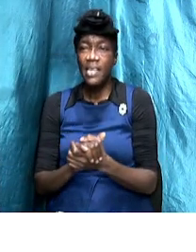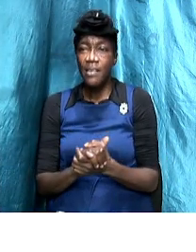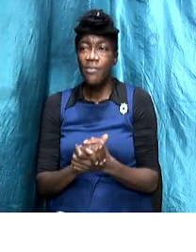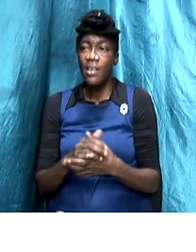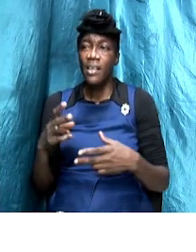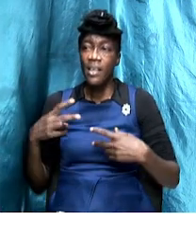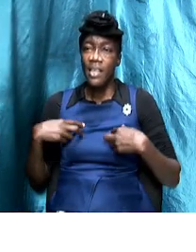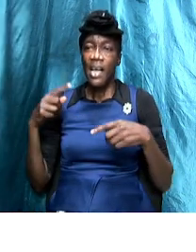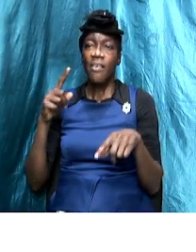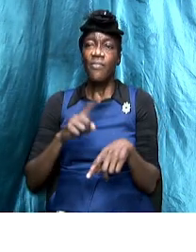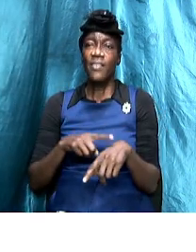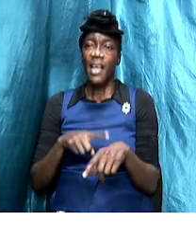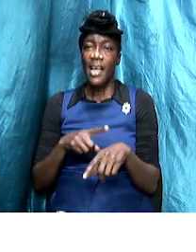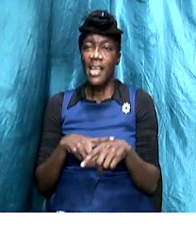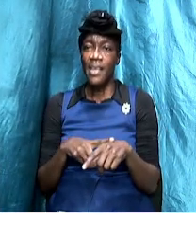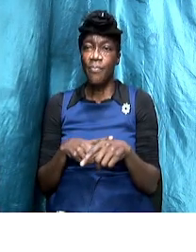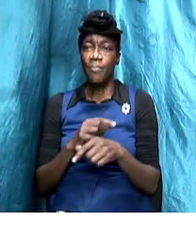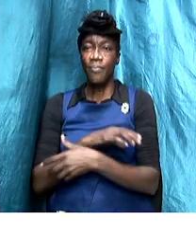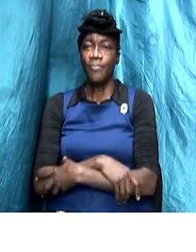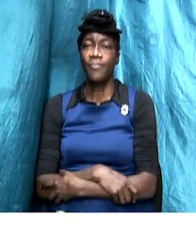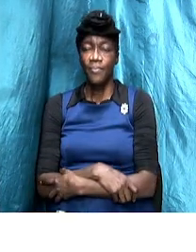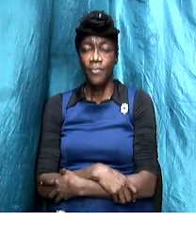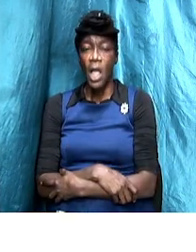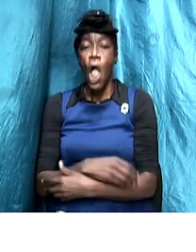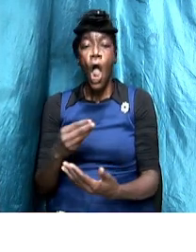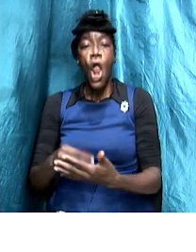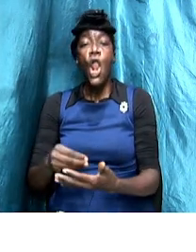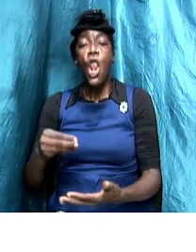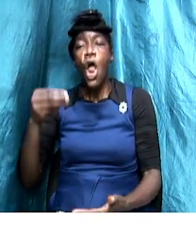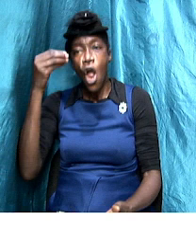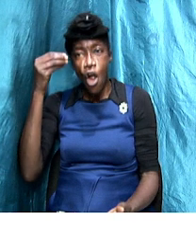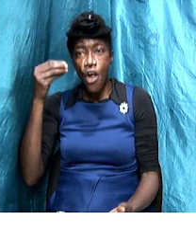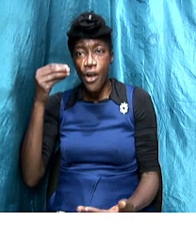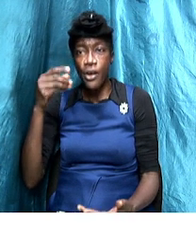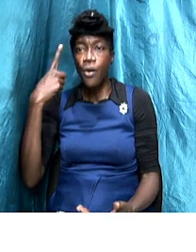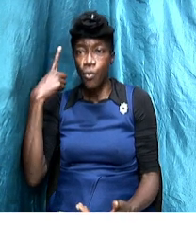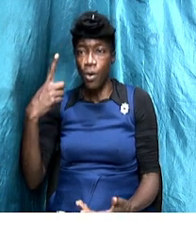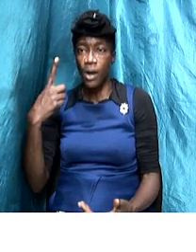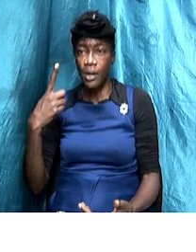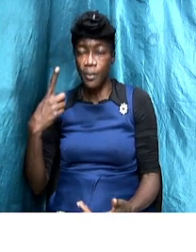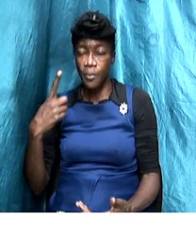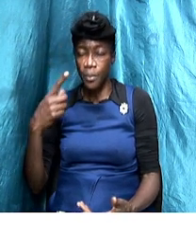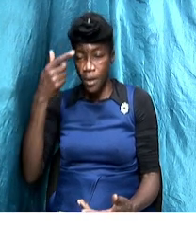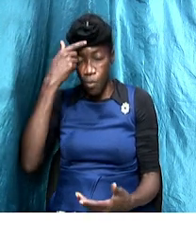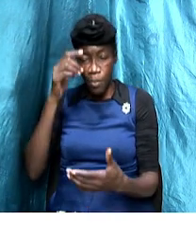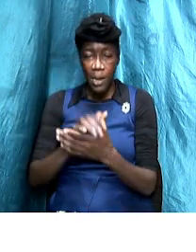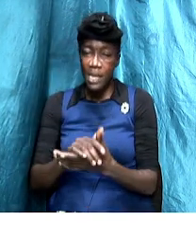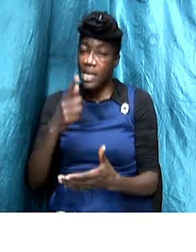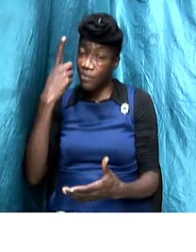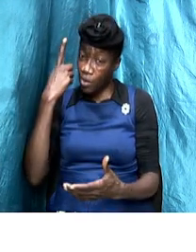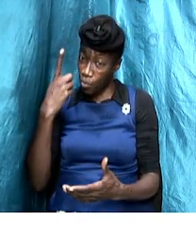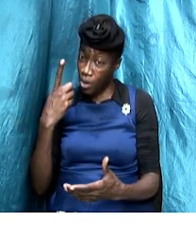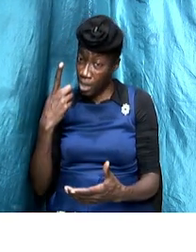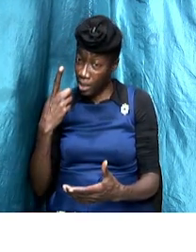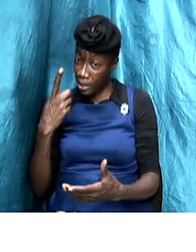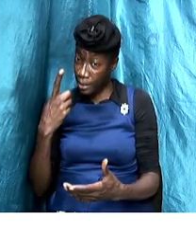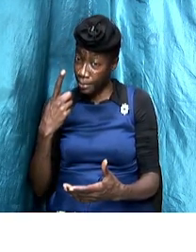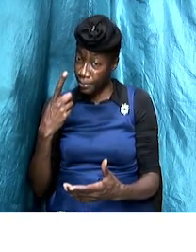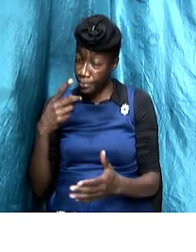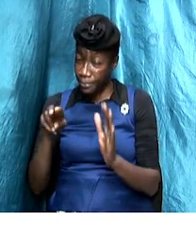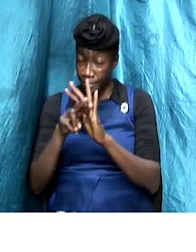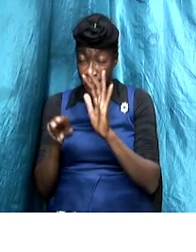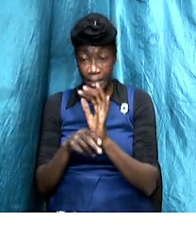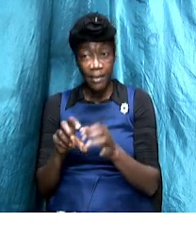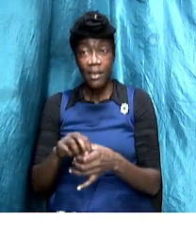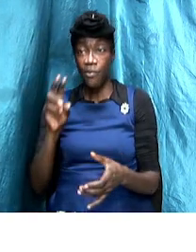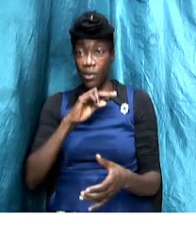time, to spend the time to learn these things as children of God. One, we believe in the oneness of God. Child of God, it doesn't change. We